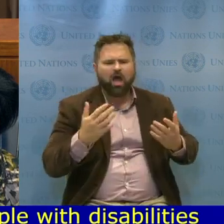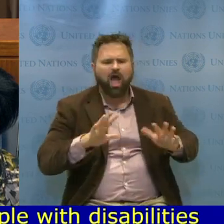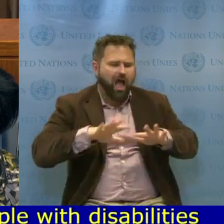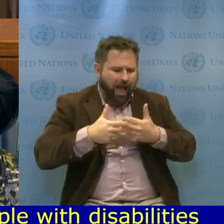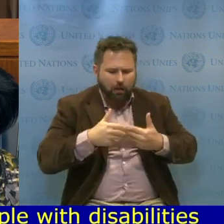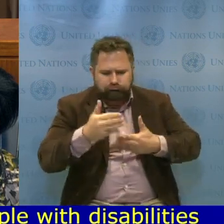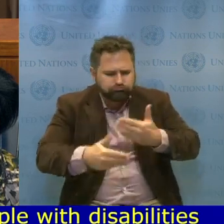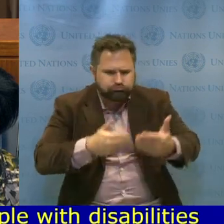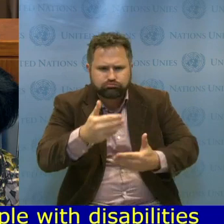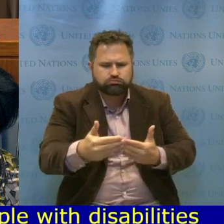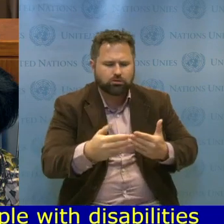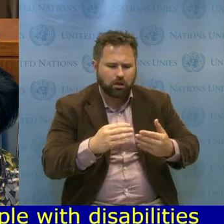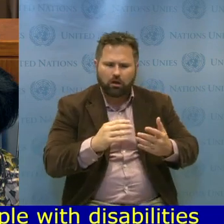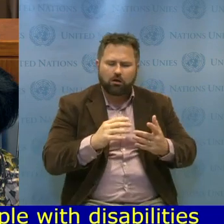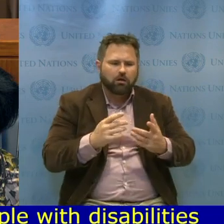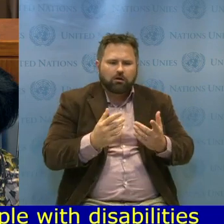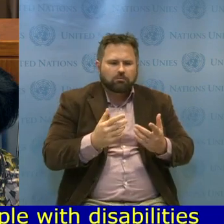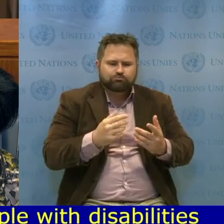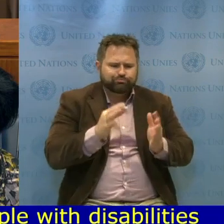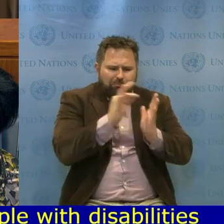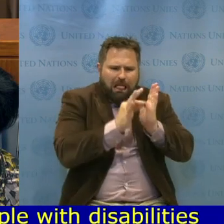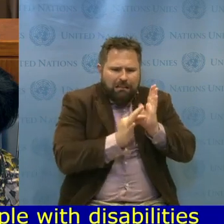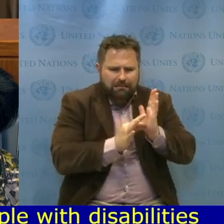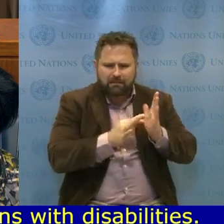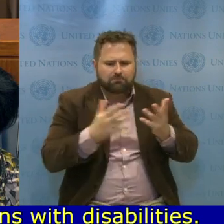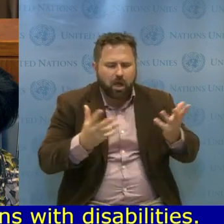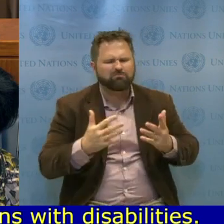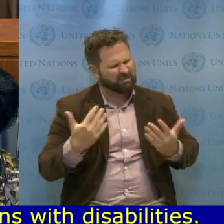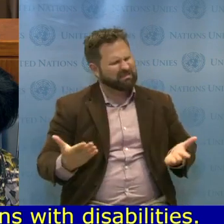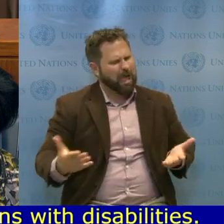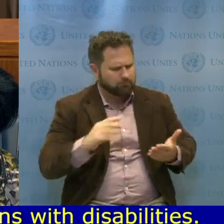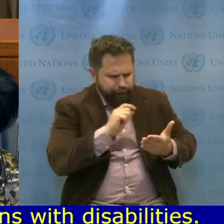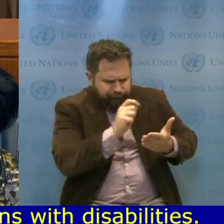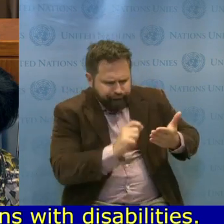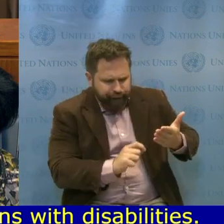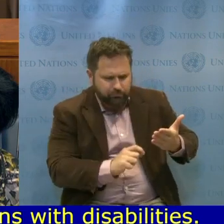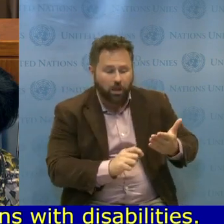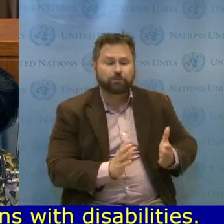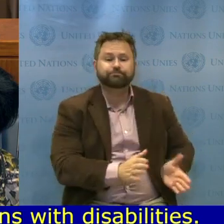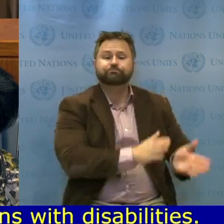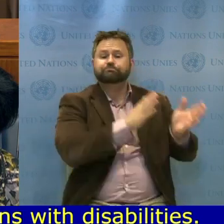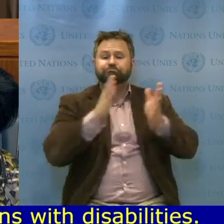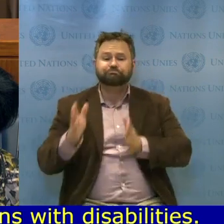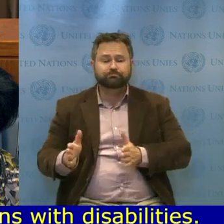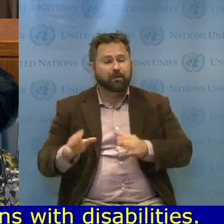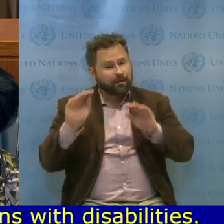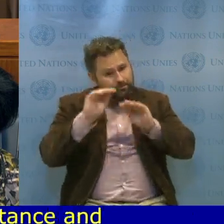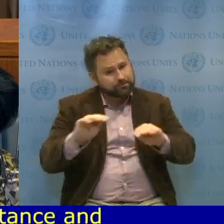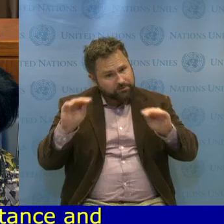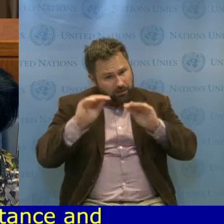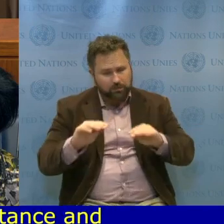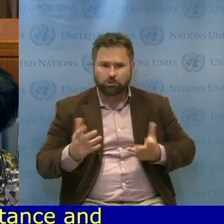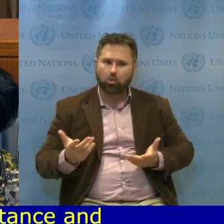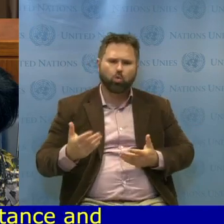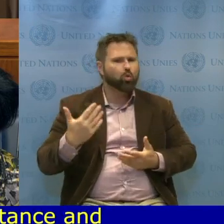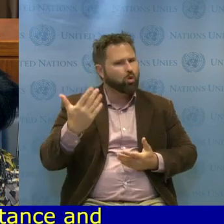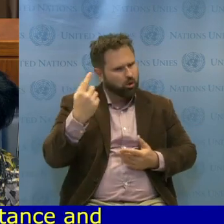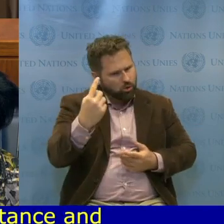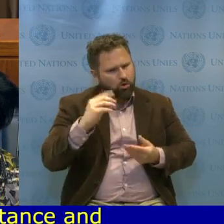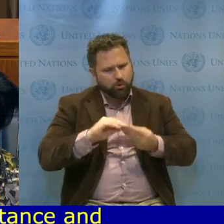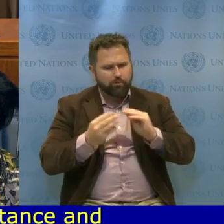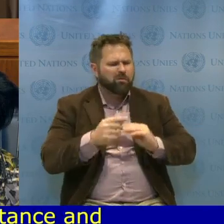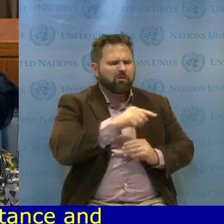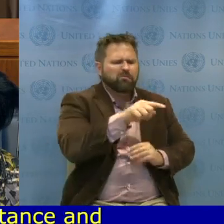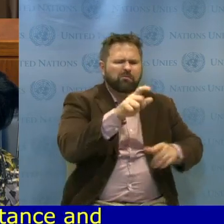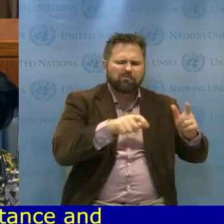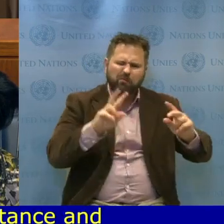for providing assistance and safeguards. On education as well, we are combating stigmatization and dismissal of persons with